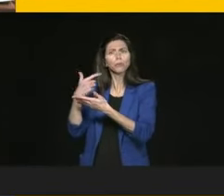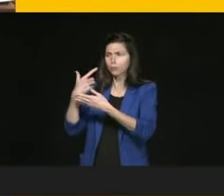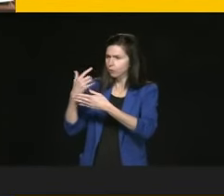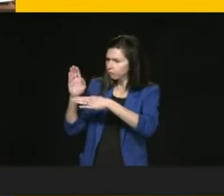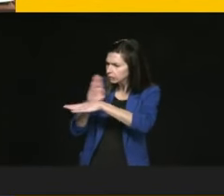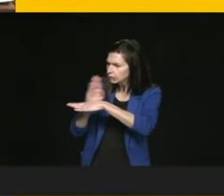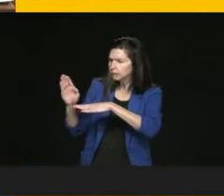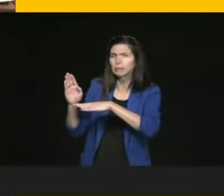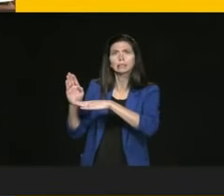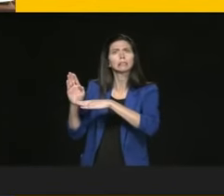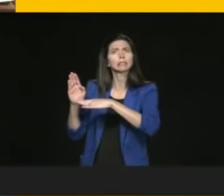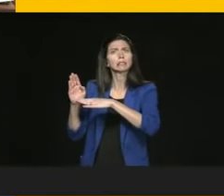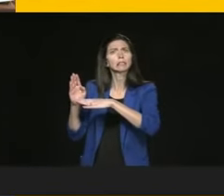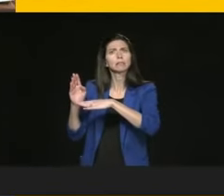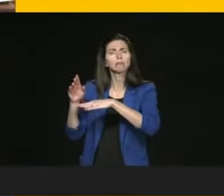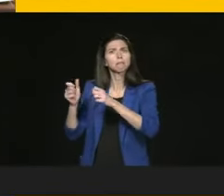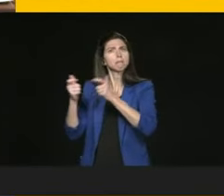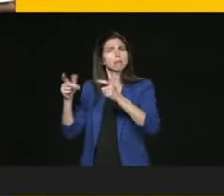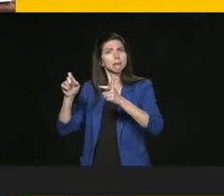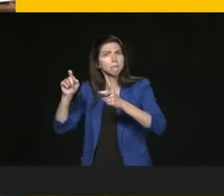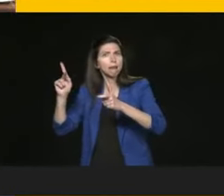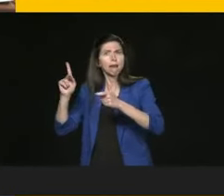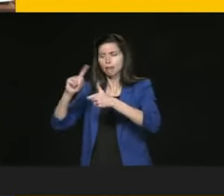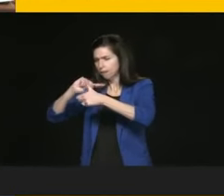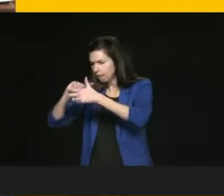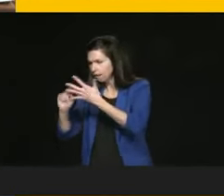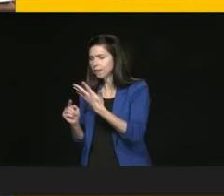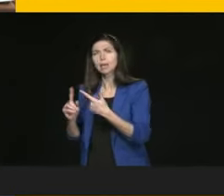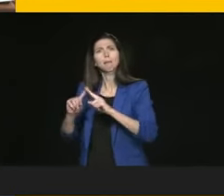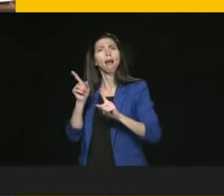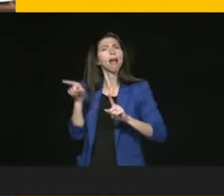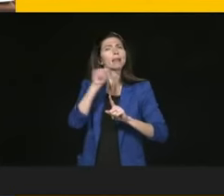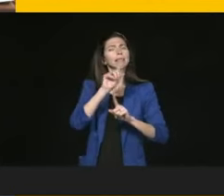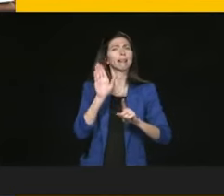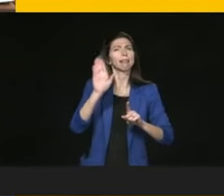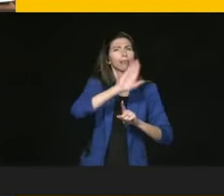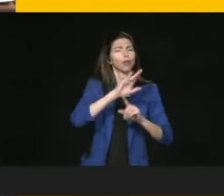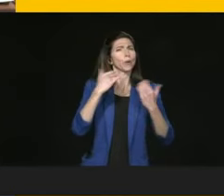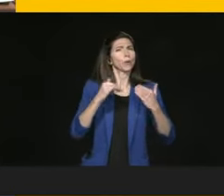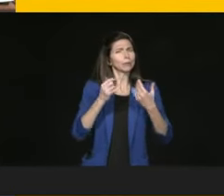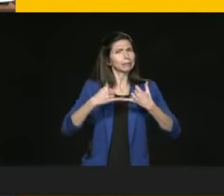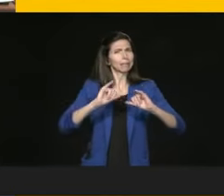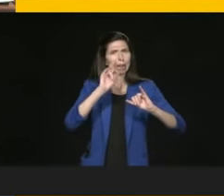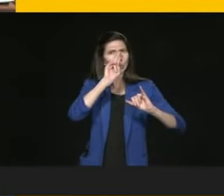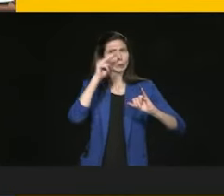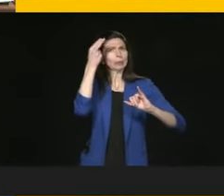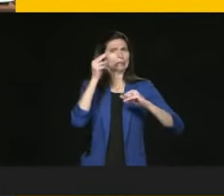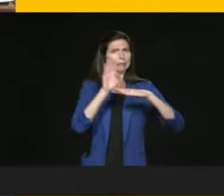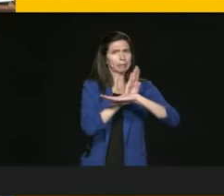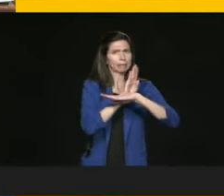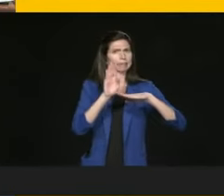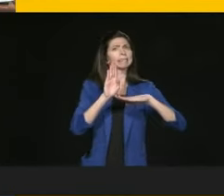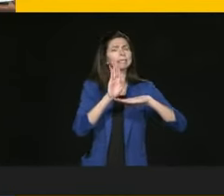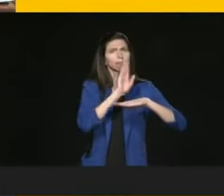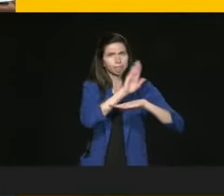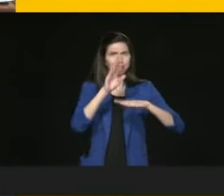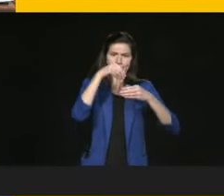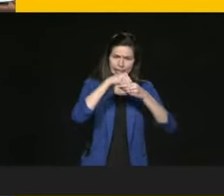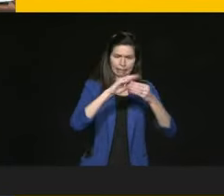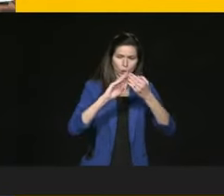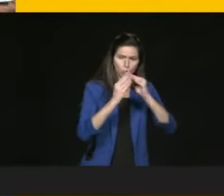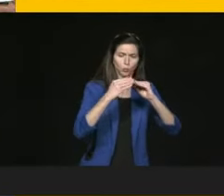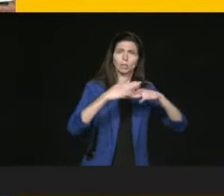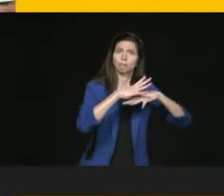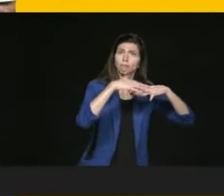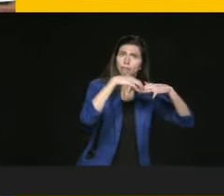this unprecedented and unique situation. These businesses may and are already facing unique challenges such as being